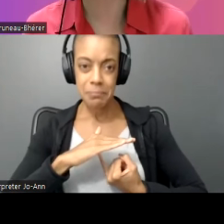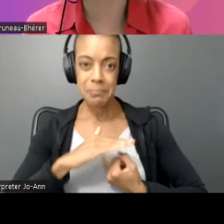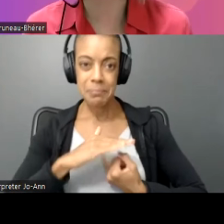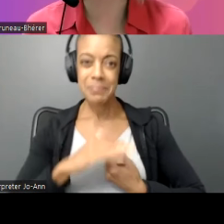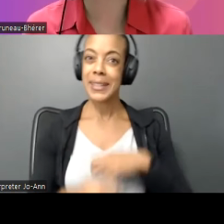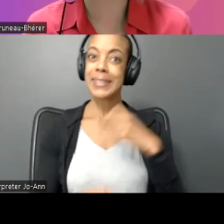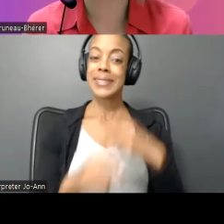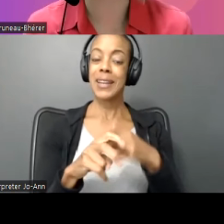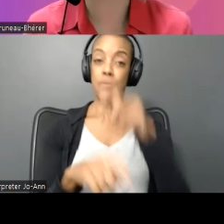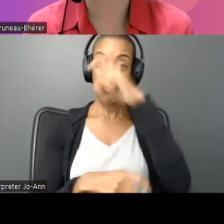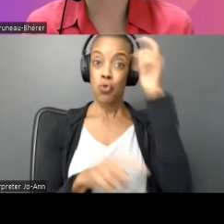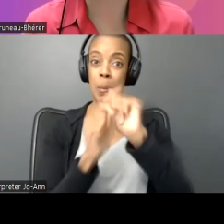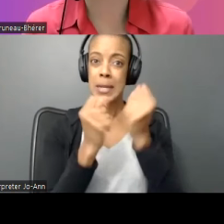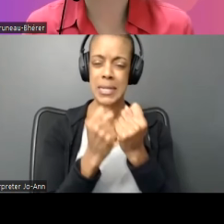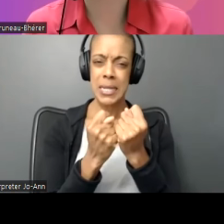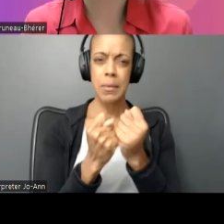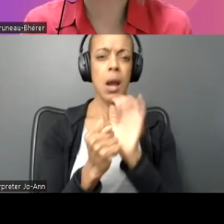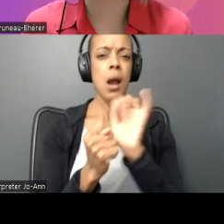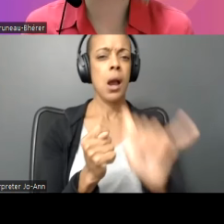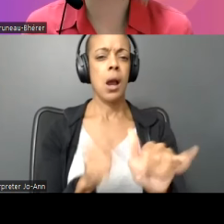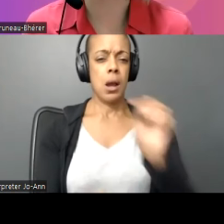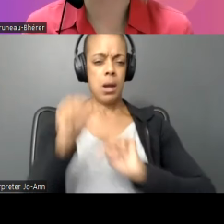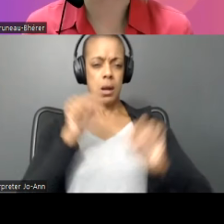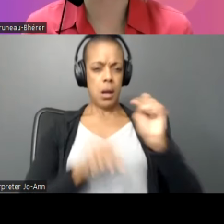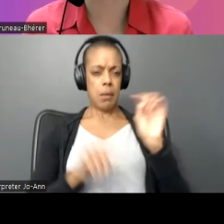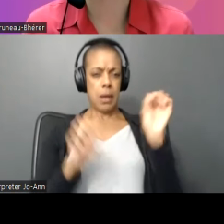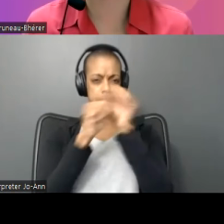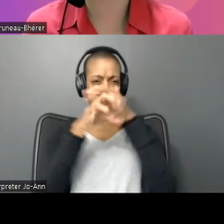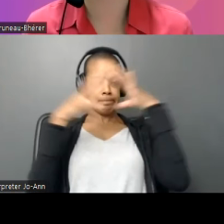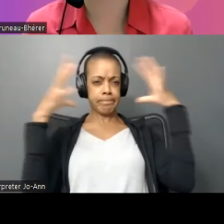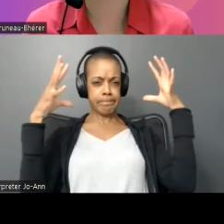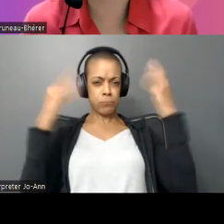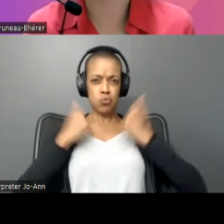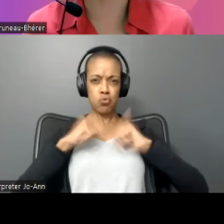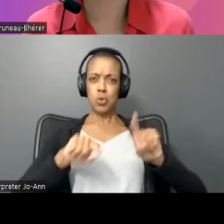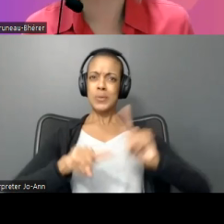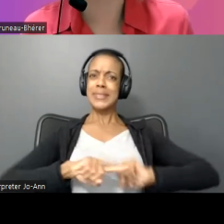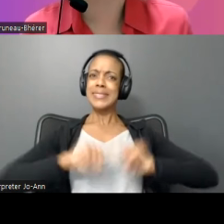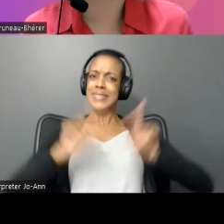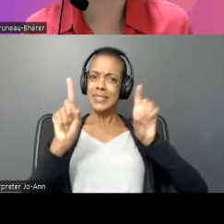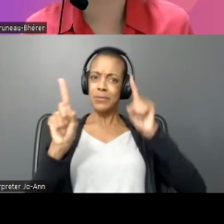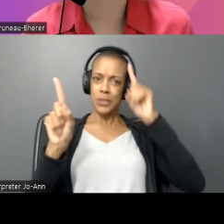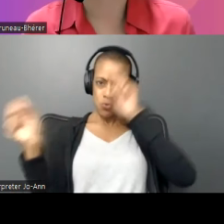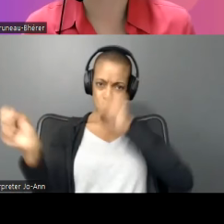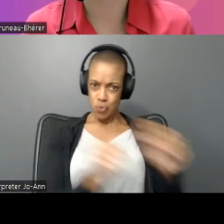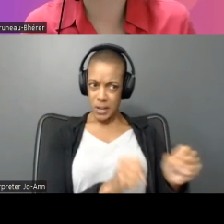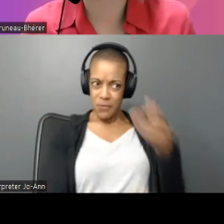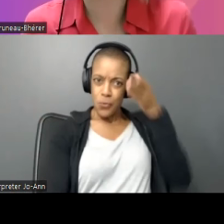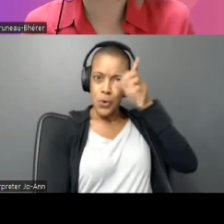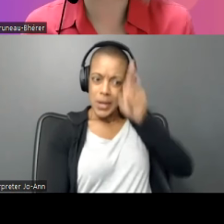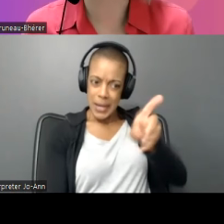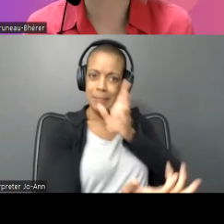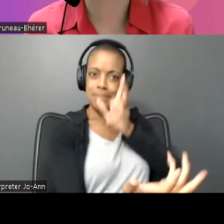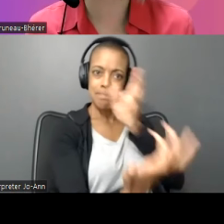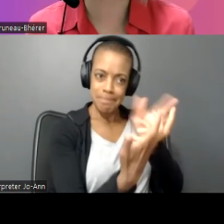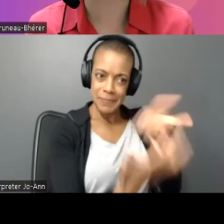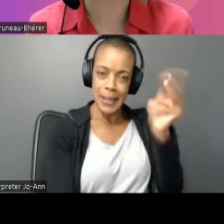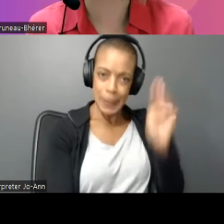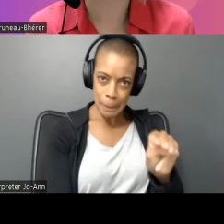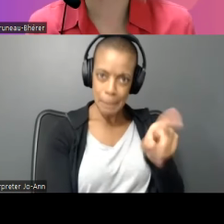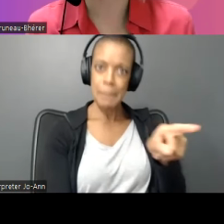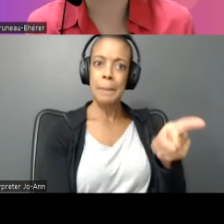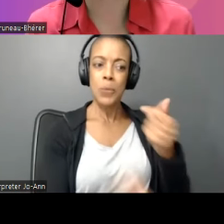try and better understand what's going on, try and use diverse strategies to appease Jeremy, soothe him, and enable him to reach his